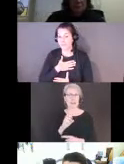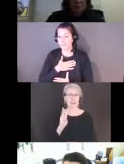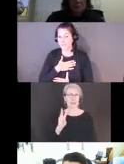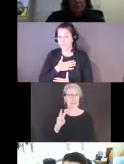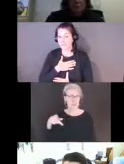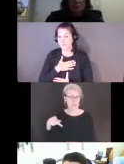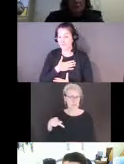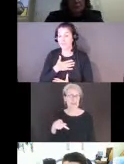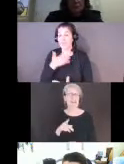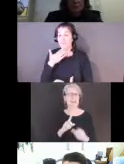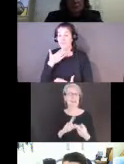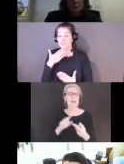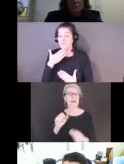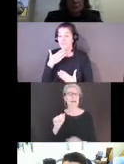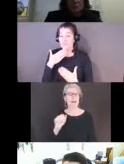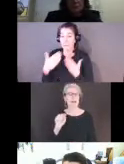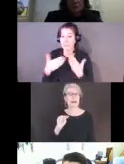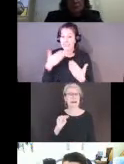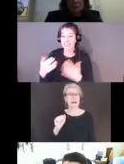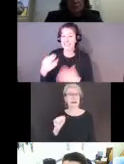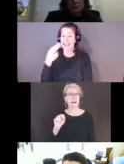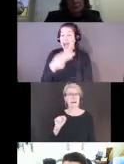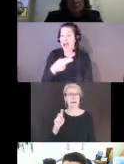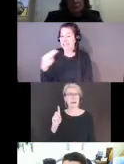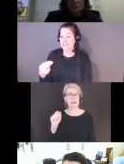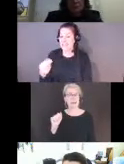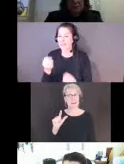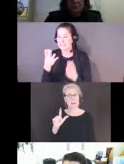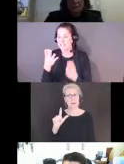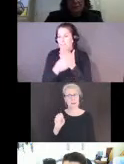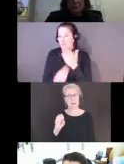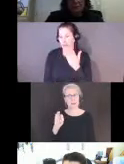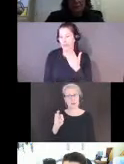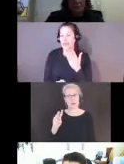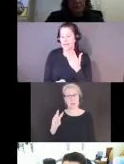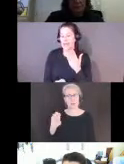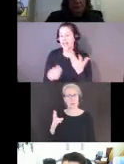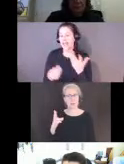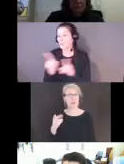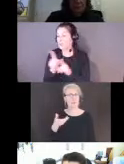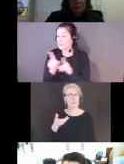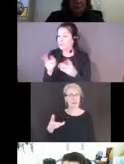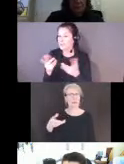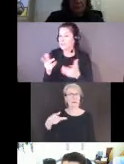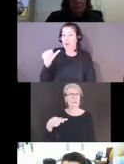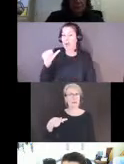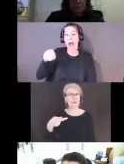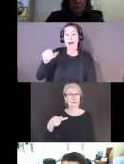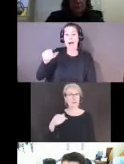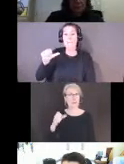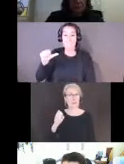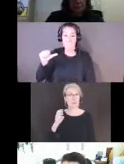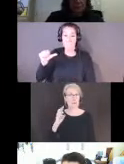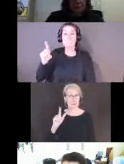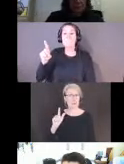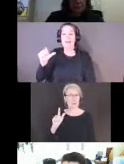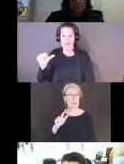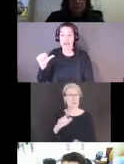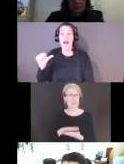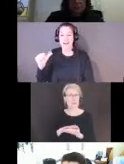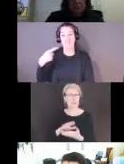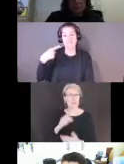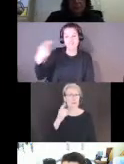contact, Amanda Lockage, for inviting Powell School of Dance to present today. We are very honored to be part of this